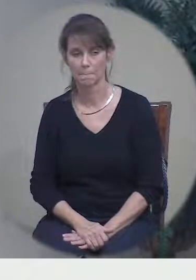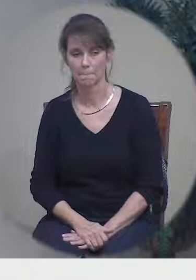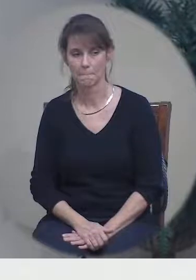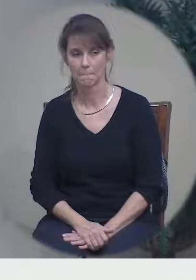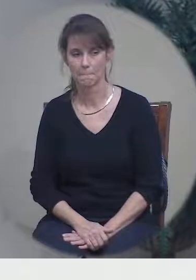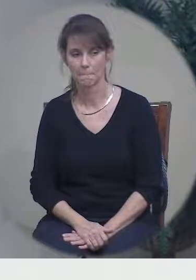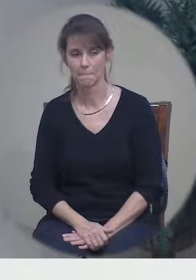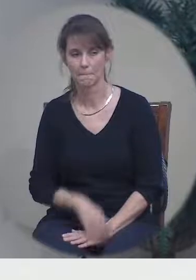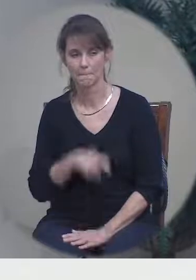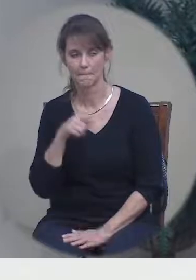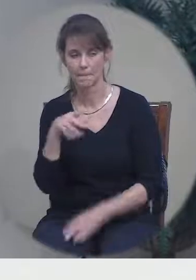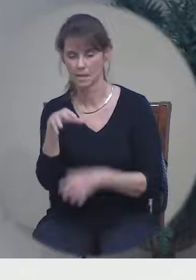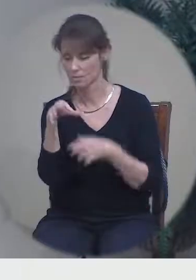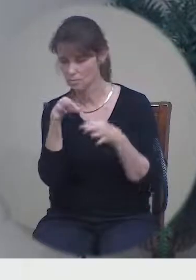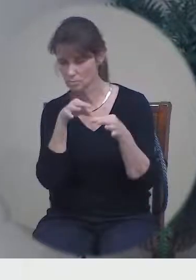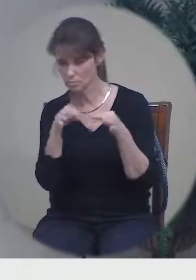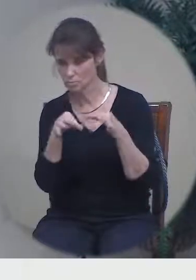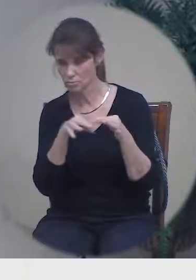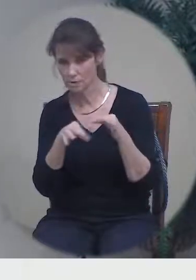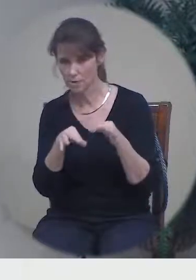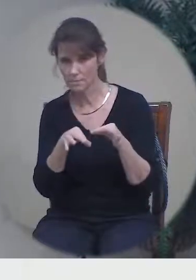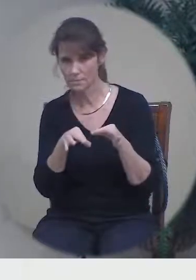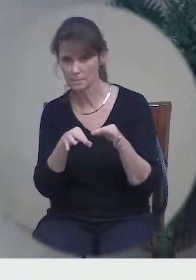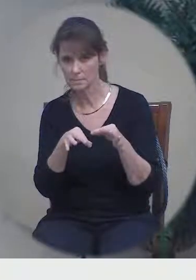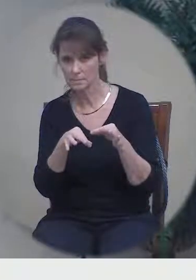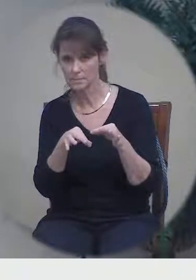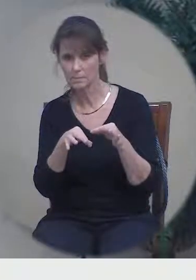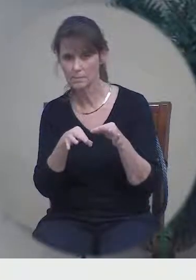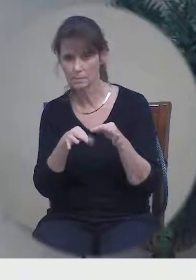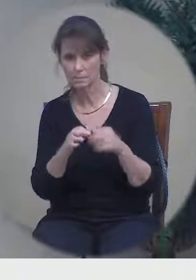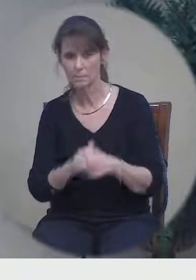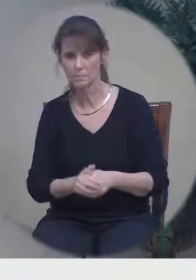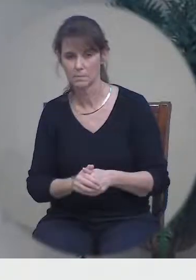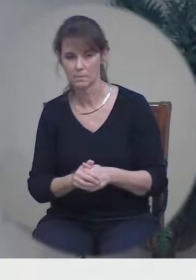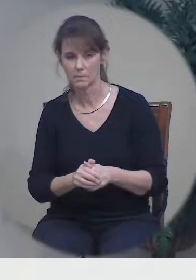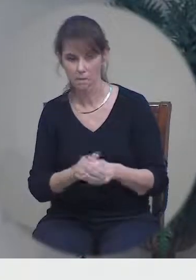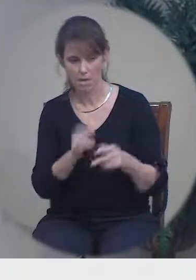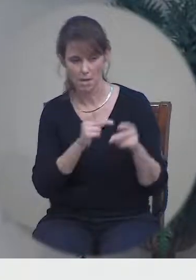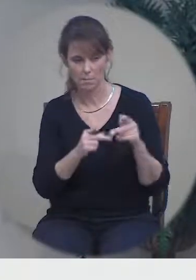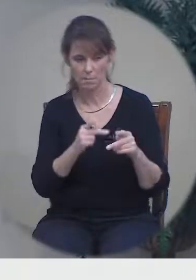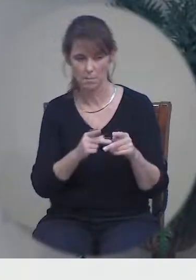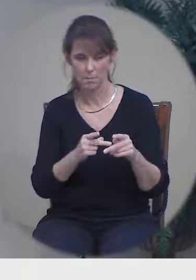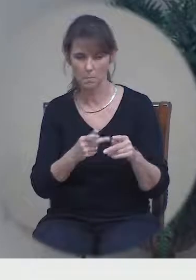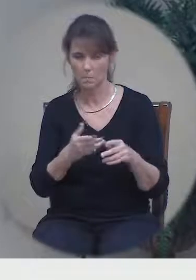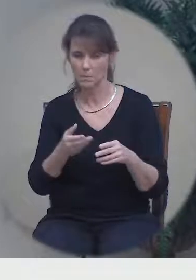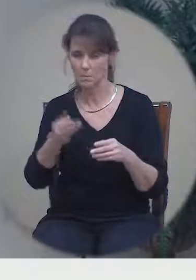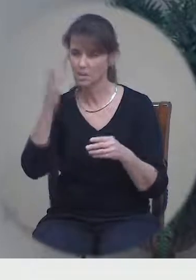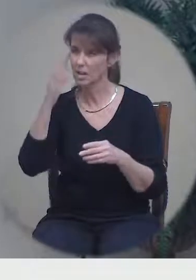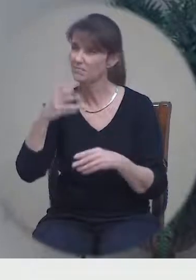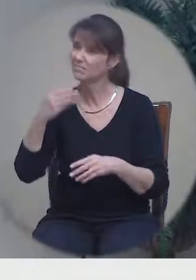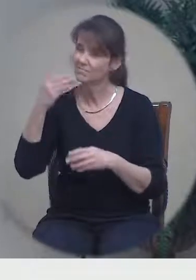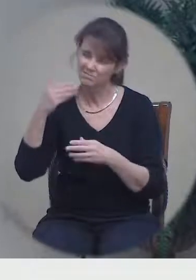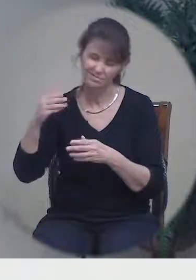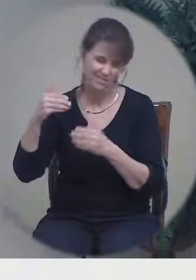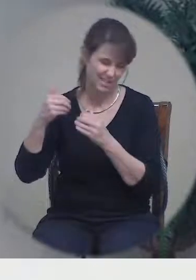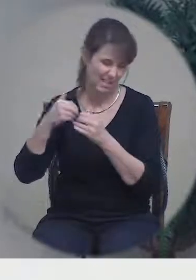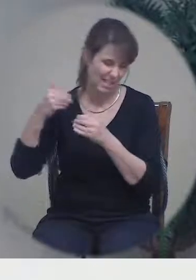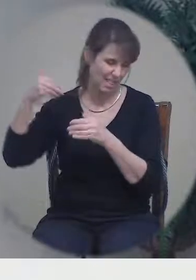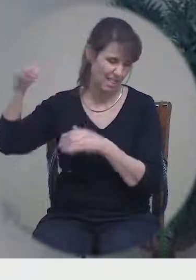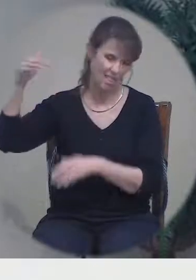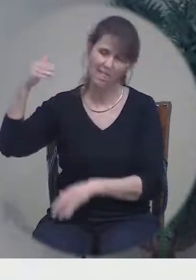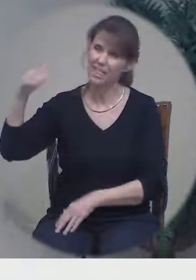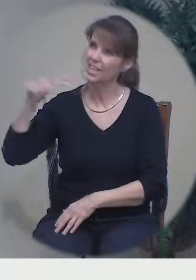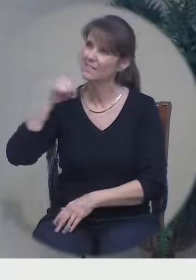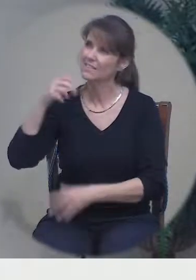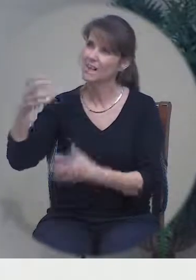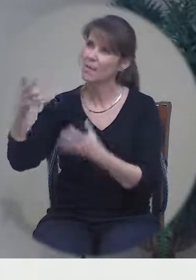this description is given. It's people that say to God, "Depart from us. We do not even desire the knowledge of your ways. Who is